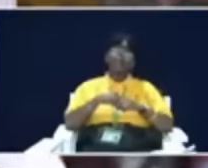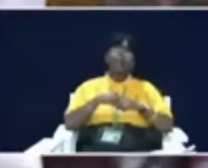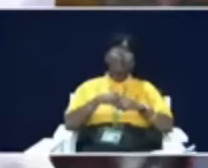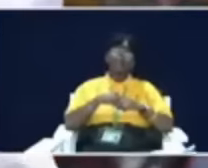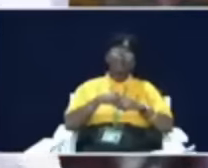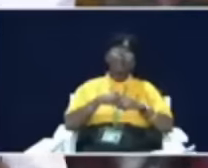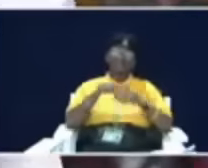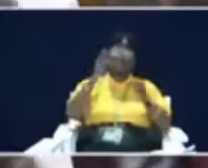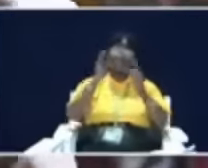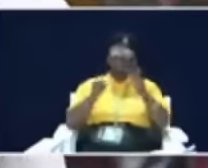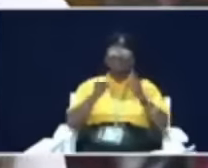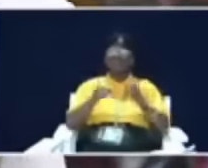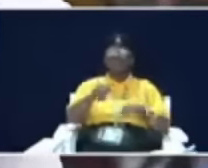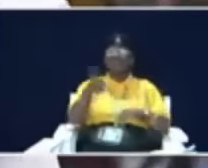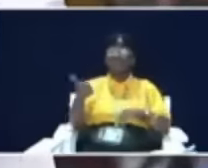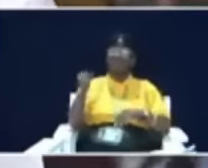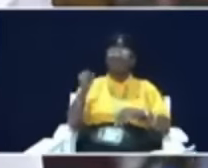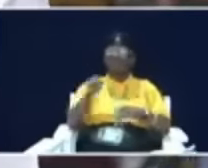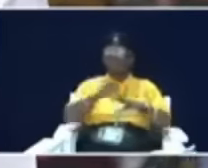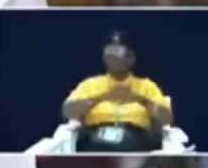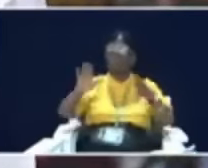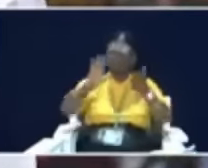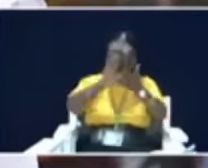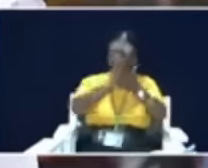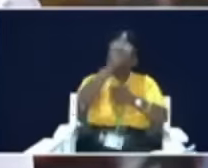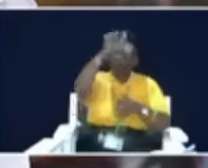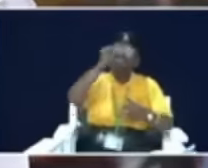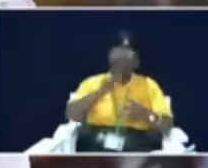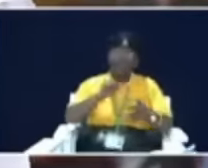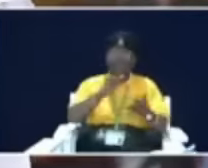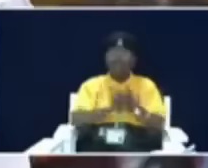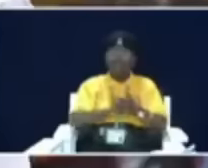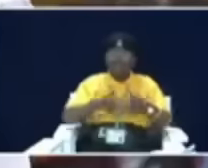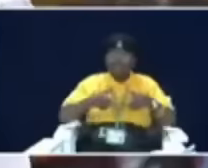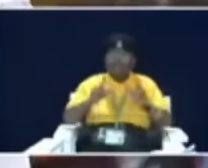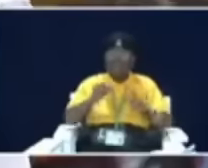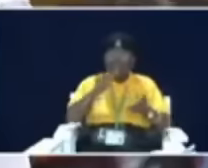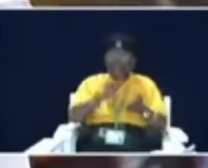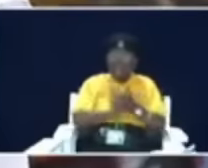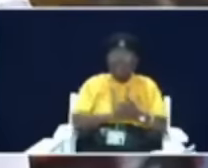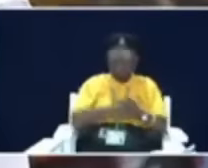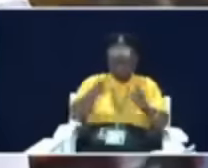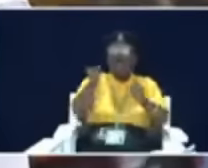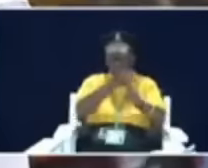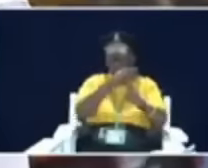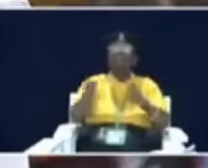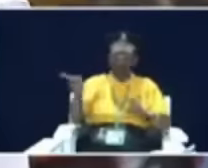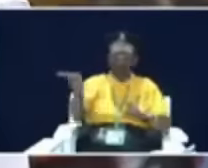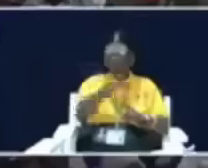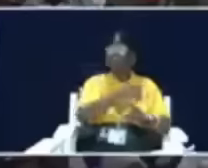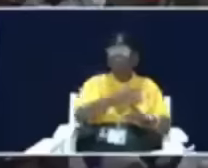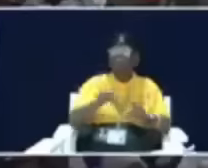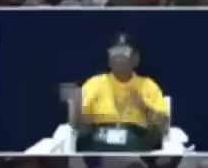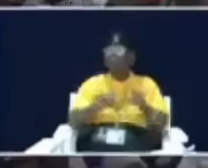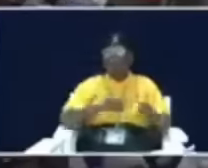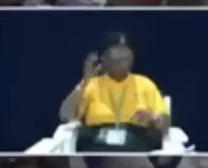If others don't believe, don't let that affect you. Do I hear amen?